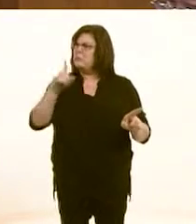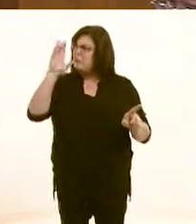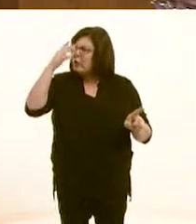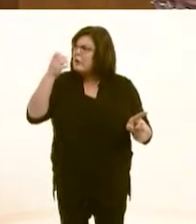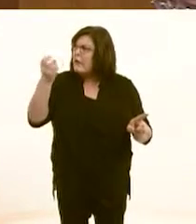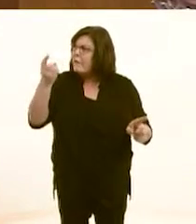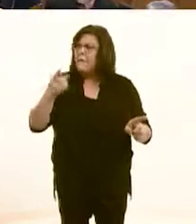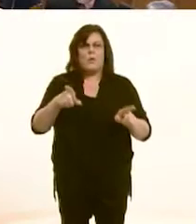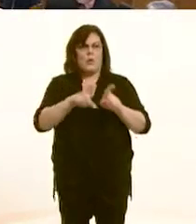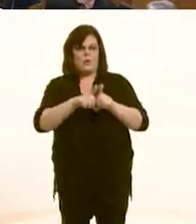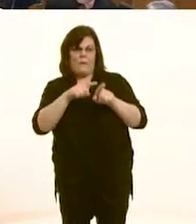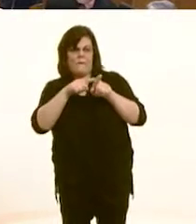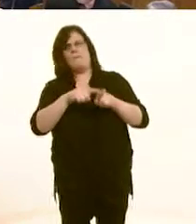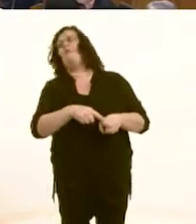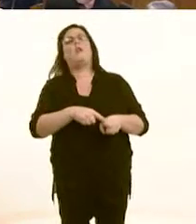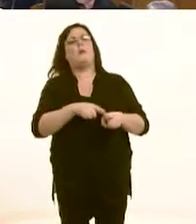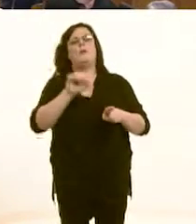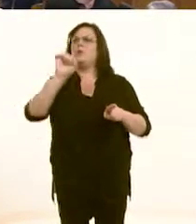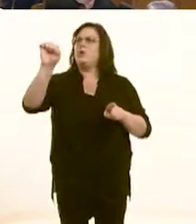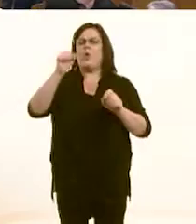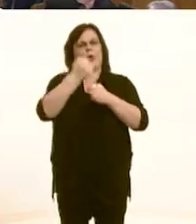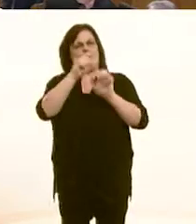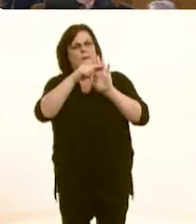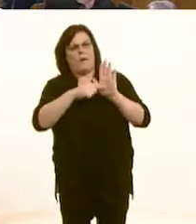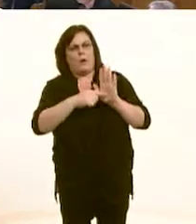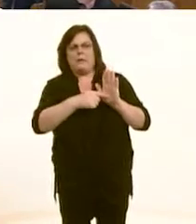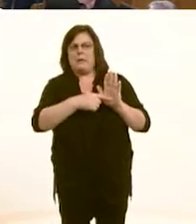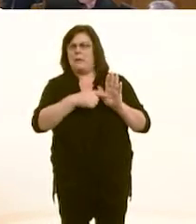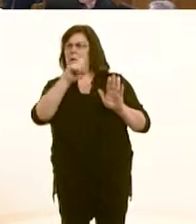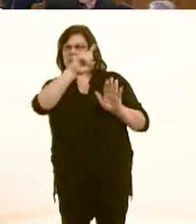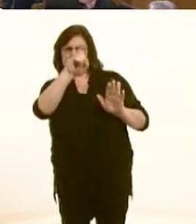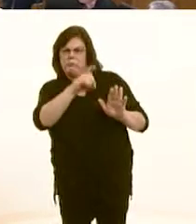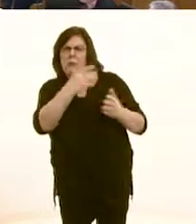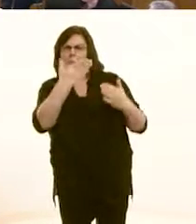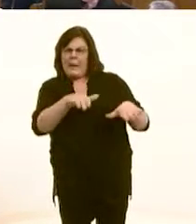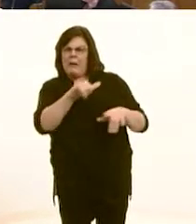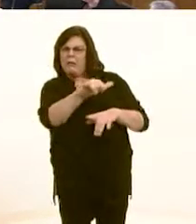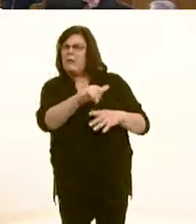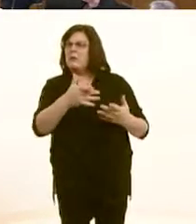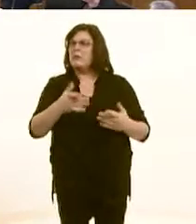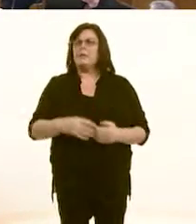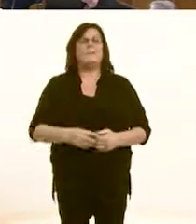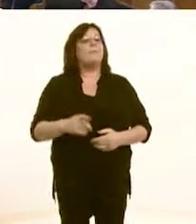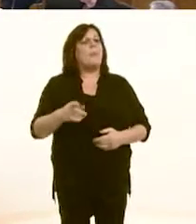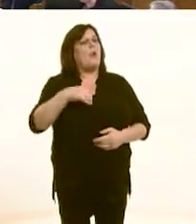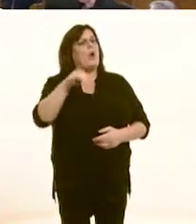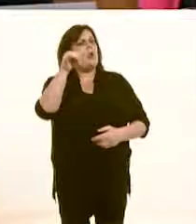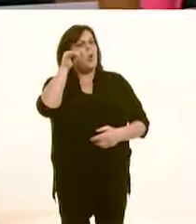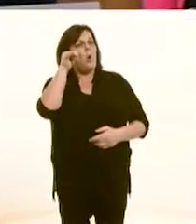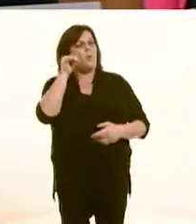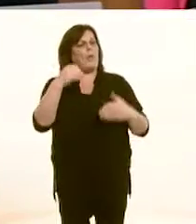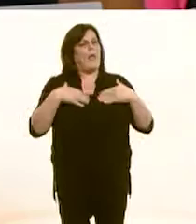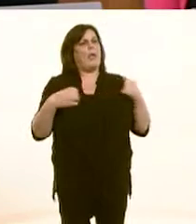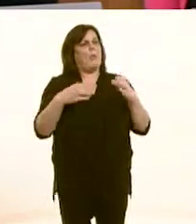been complying with the spirit of your government's legislation? Well, we know that the health boards have been complying with the spirit of the legislation